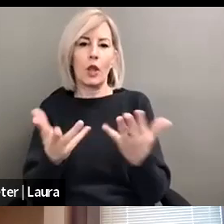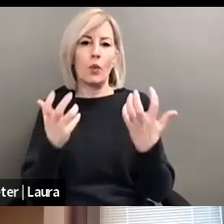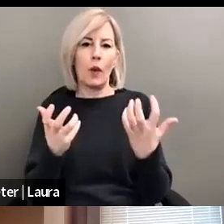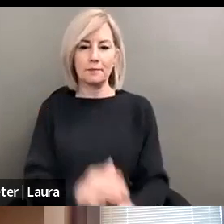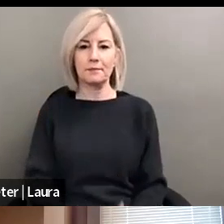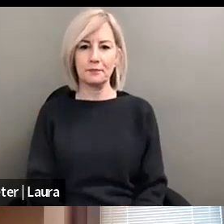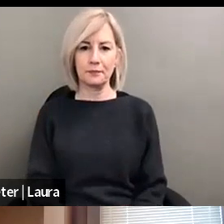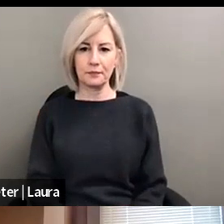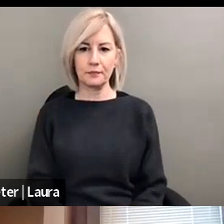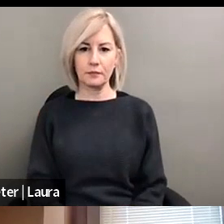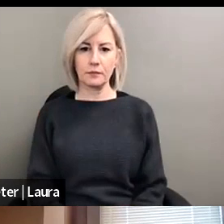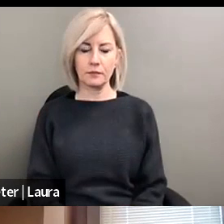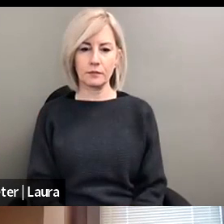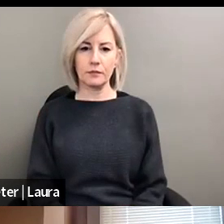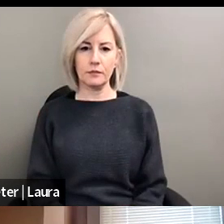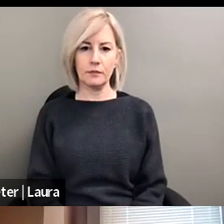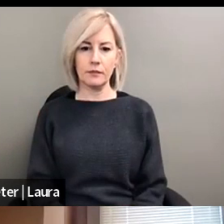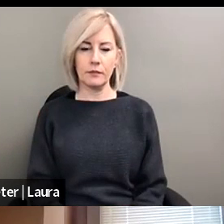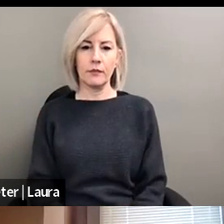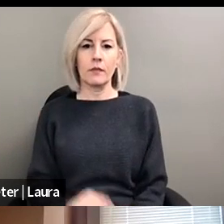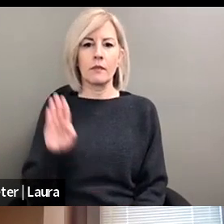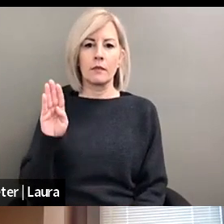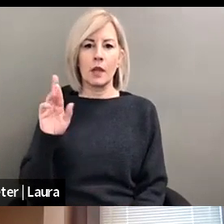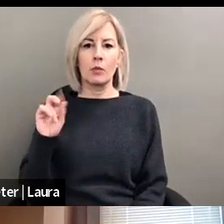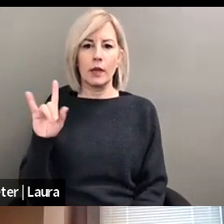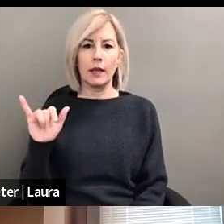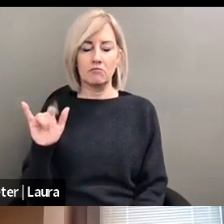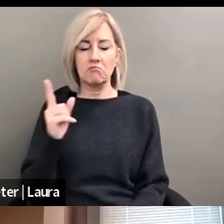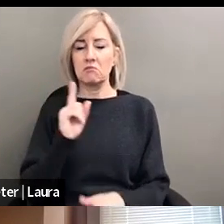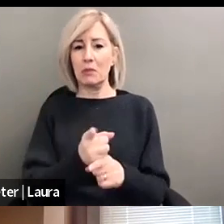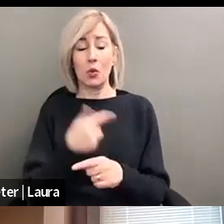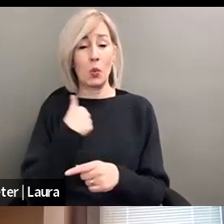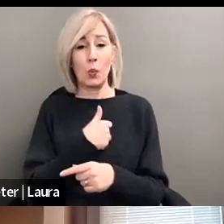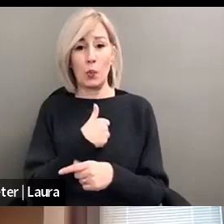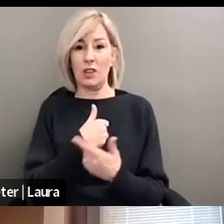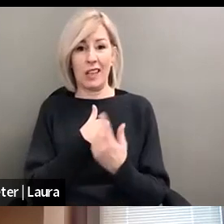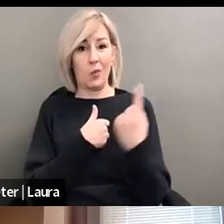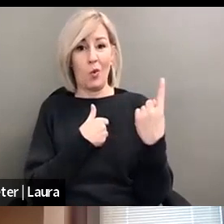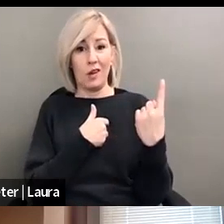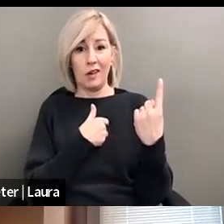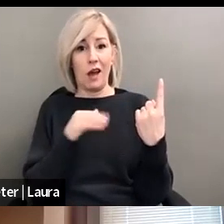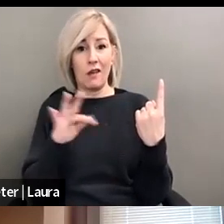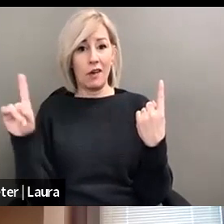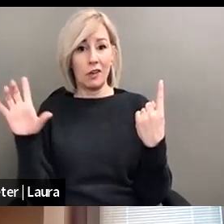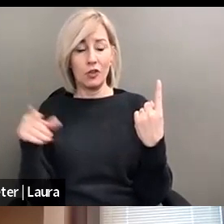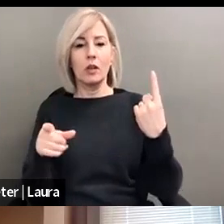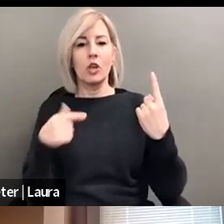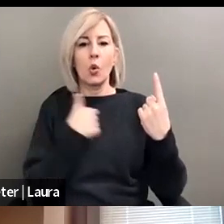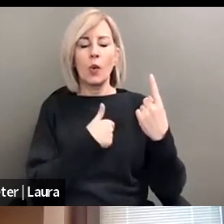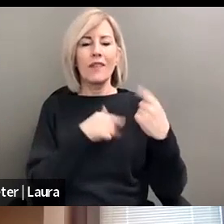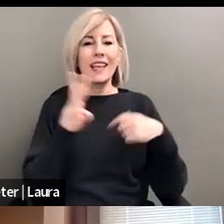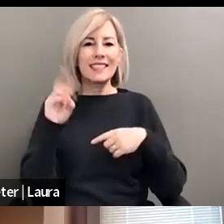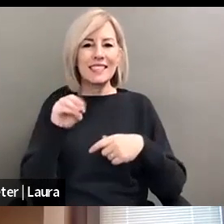to. Yeah, and like Andy mentioned, we're one of 100 in the Senate, but not only that, but for most bills, we have a 60 vote